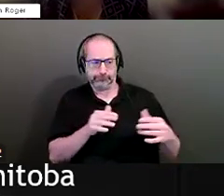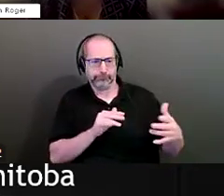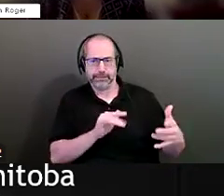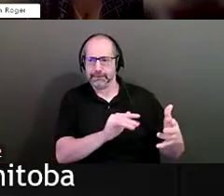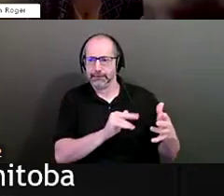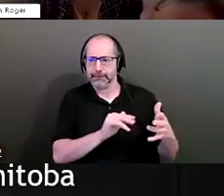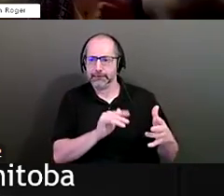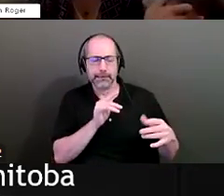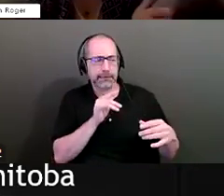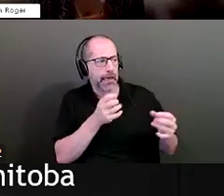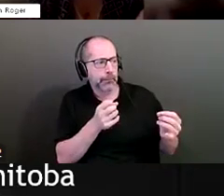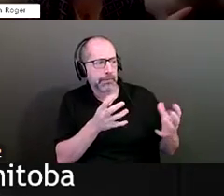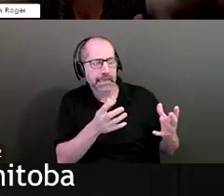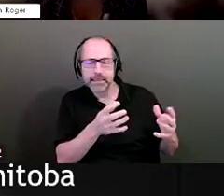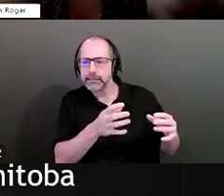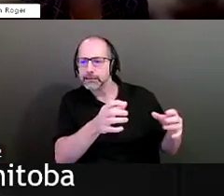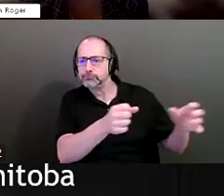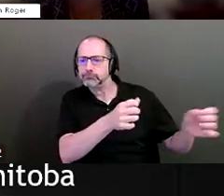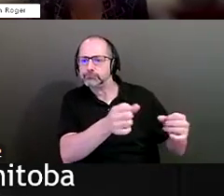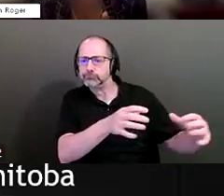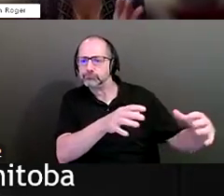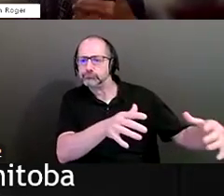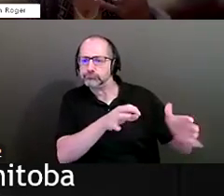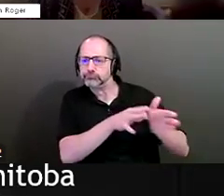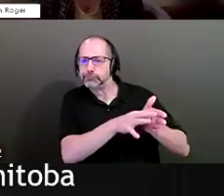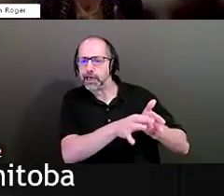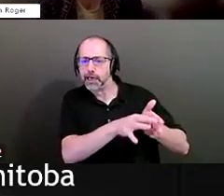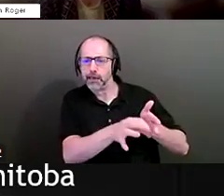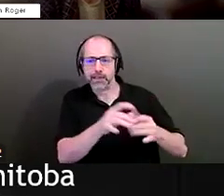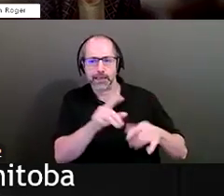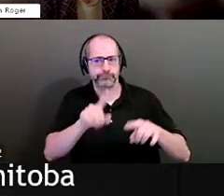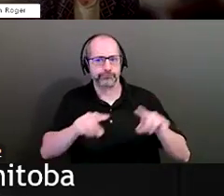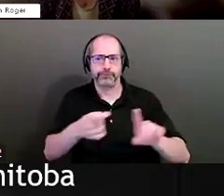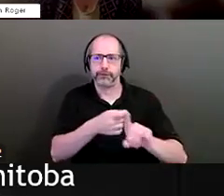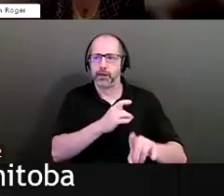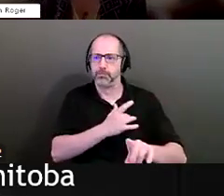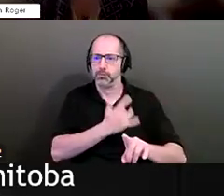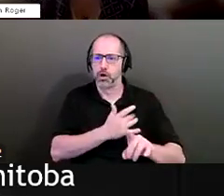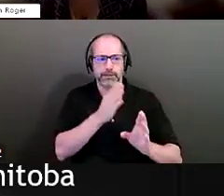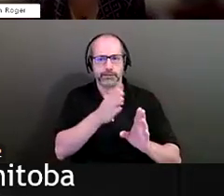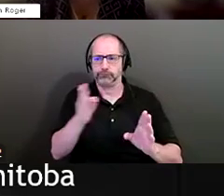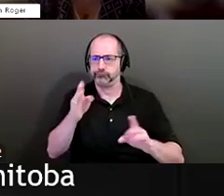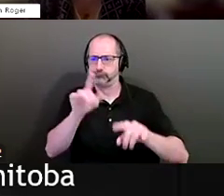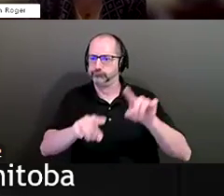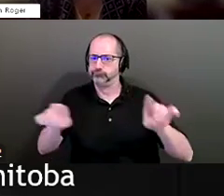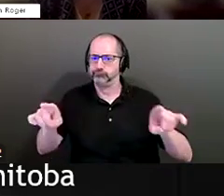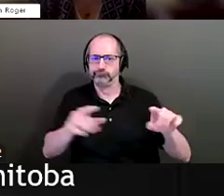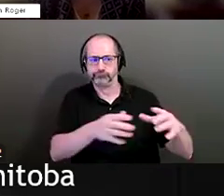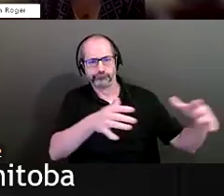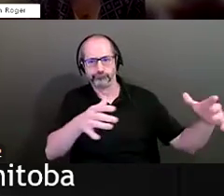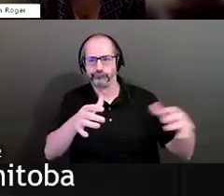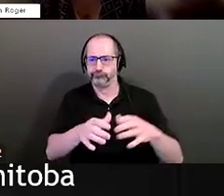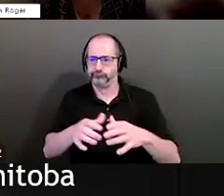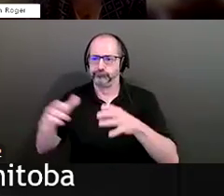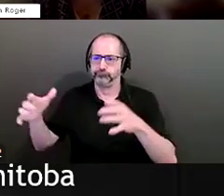recruited vary significantly between the provinces. And as we came to discuss this further, it was clear to us that Saskatchewan